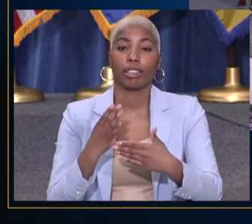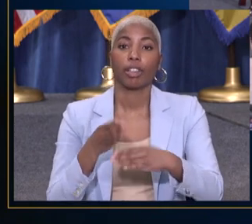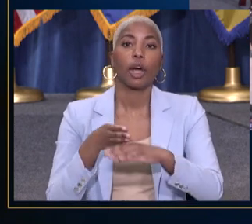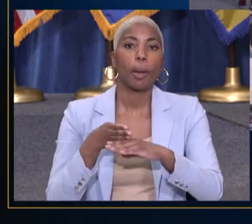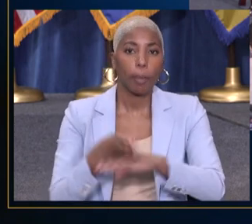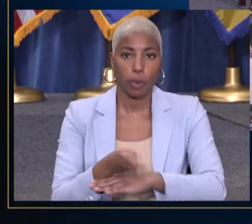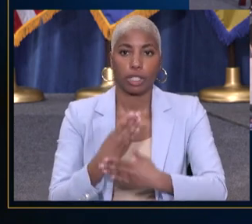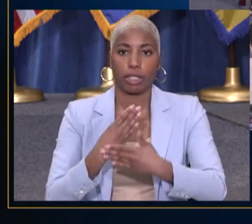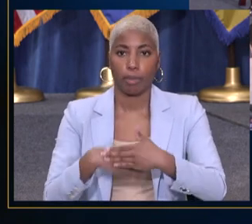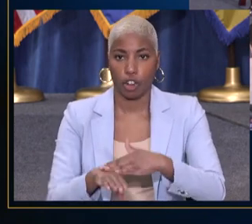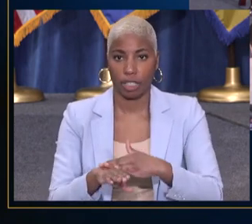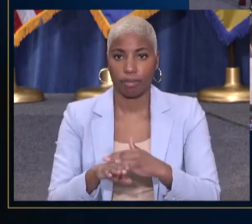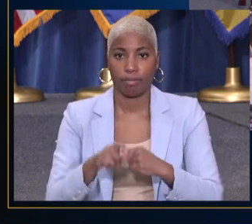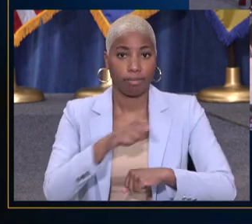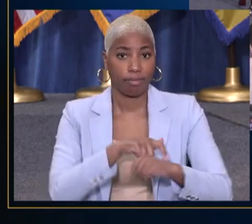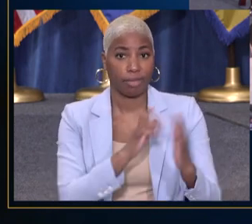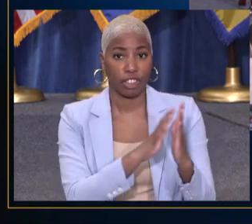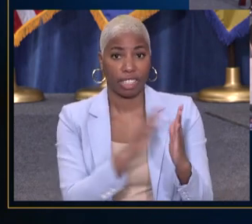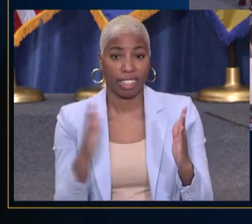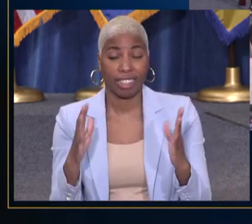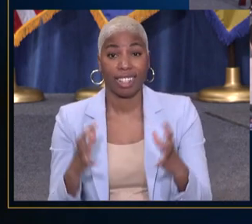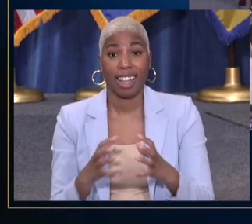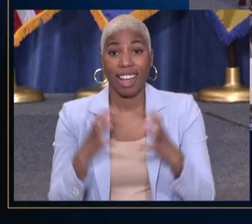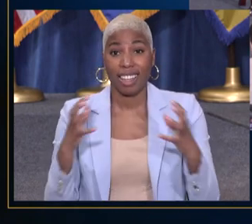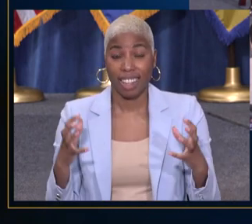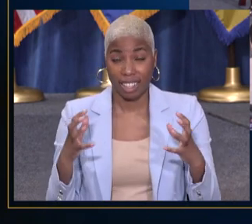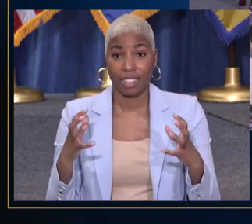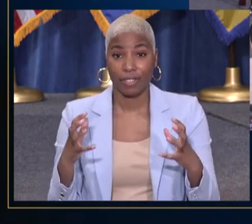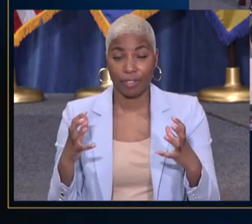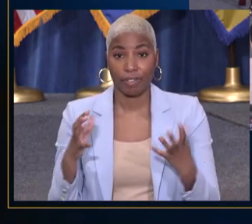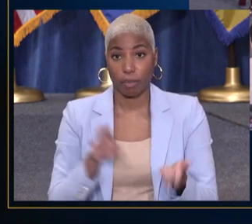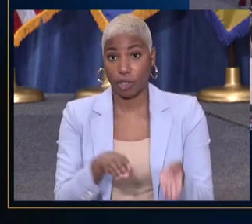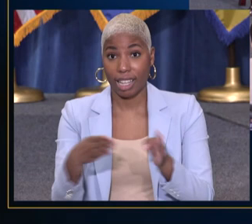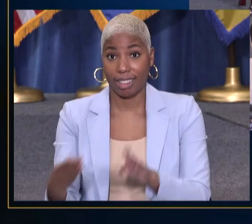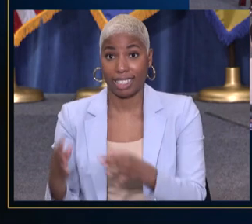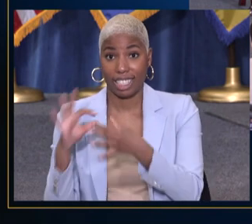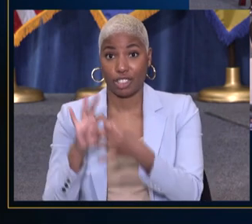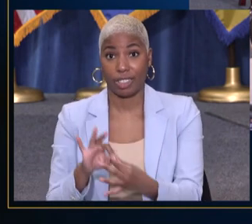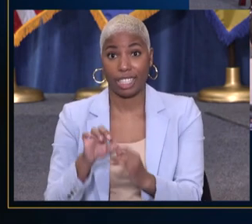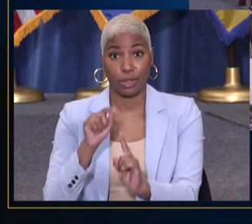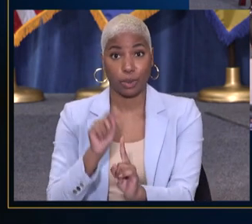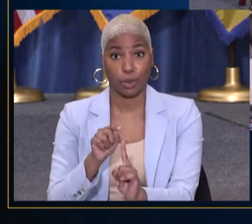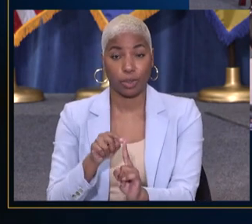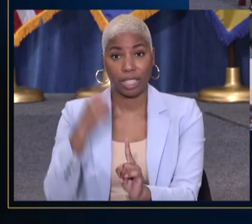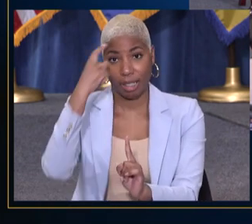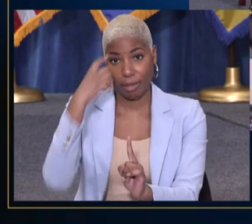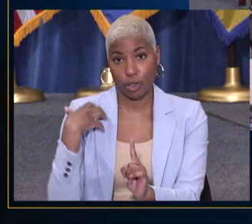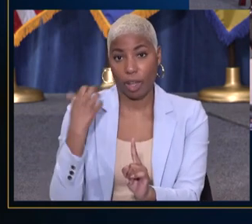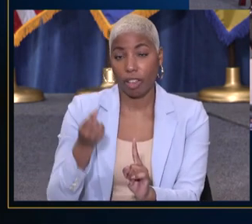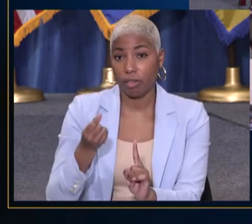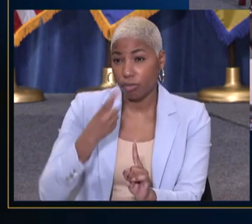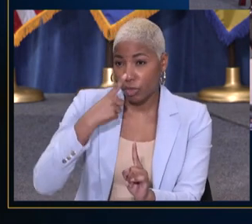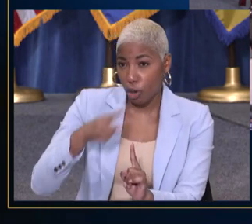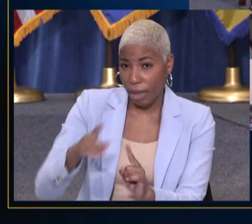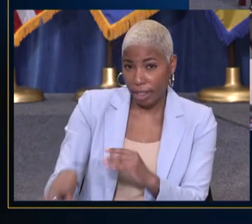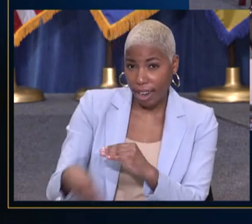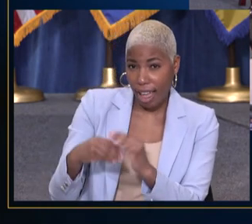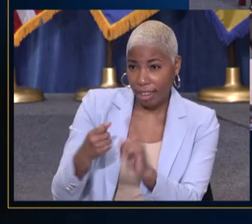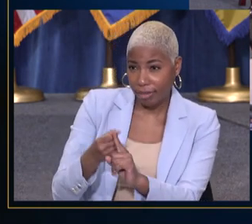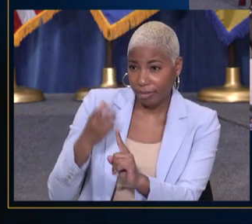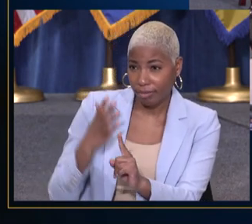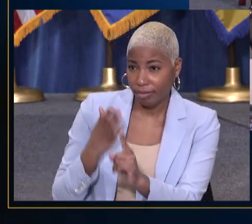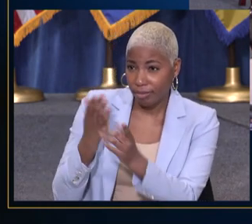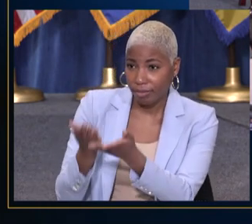large amount of the morbidity, mortality is due to that. So talk a little bit about what more we can do in that space as you bring your